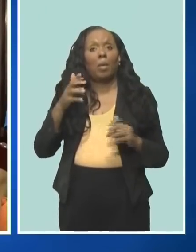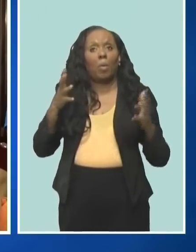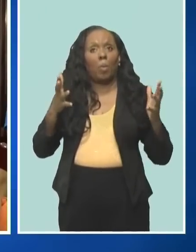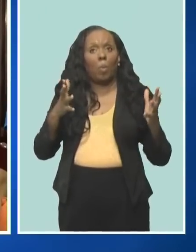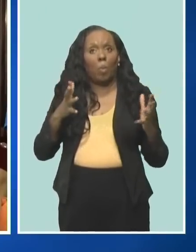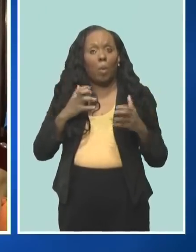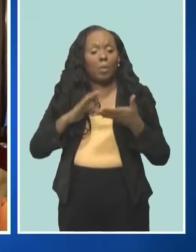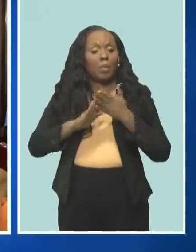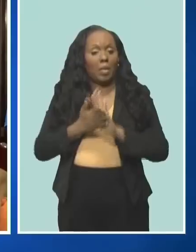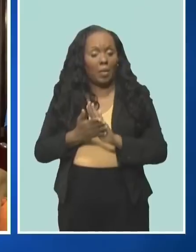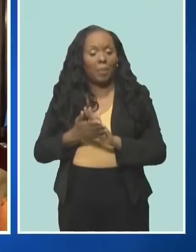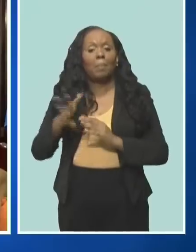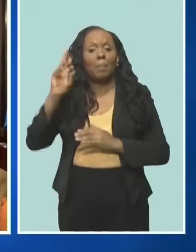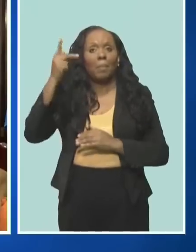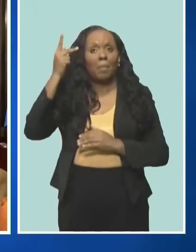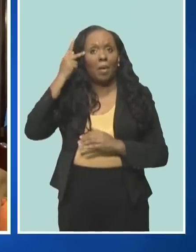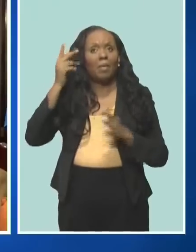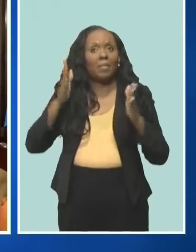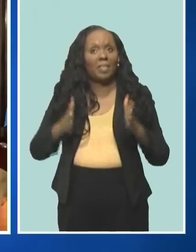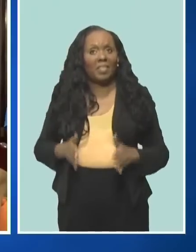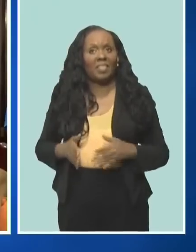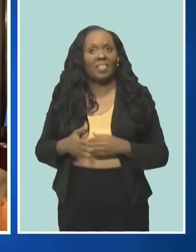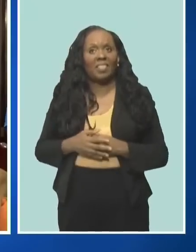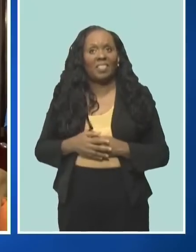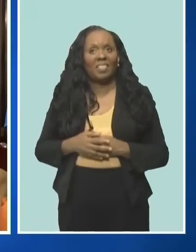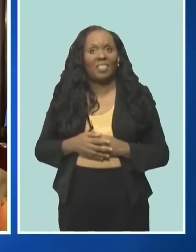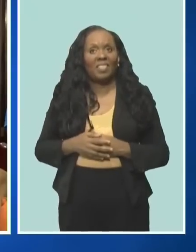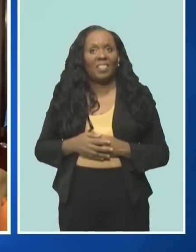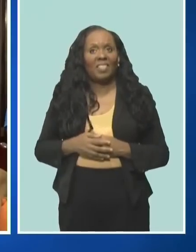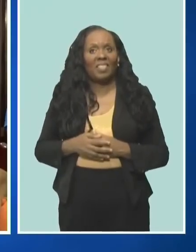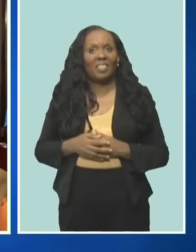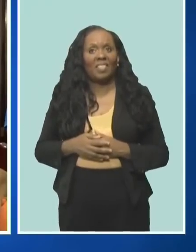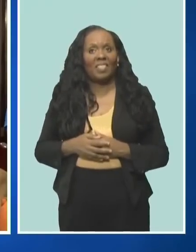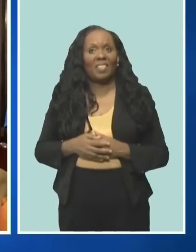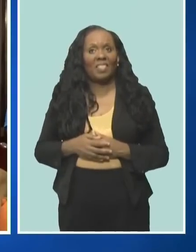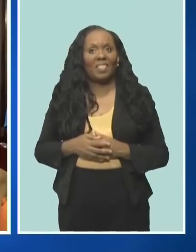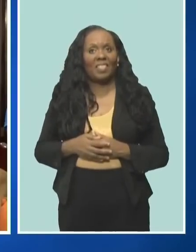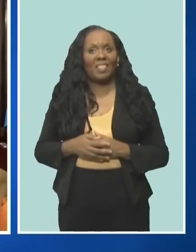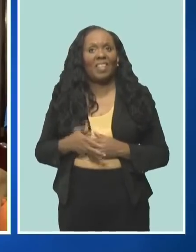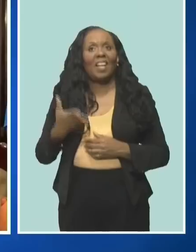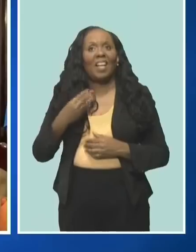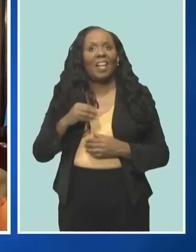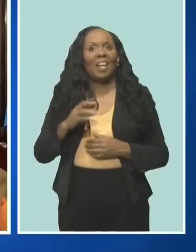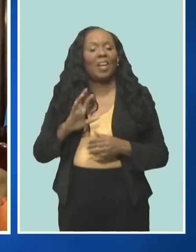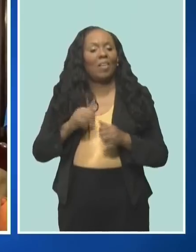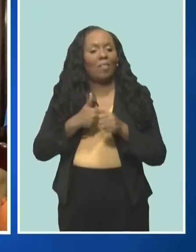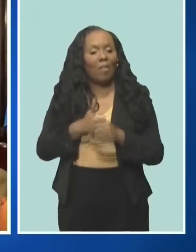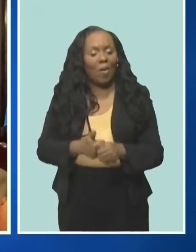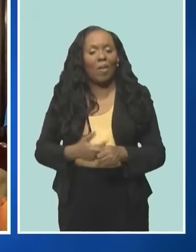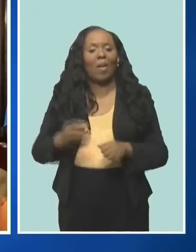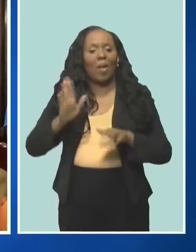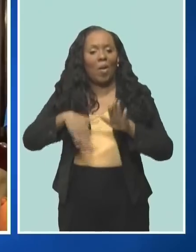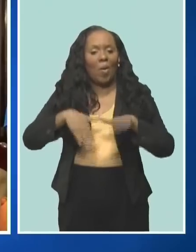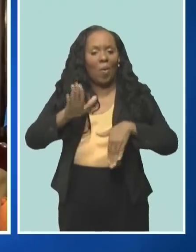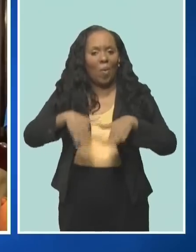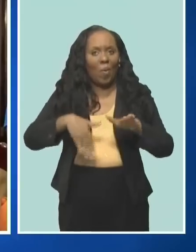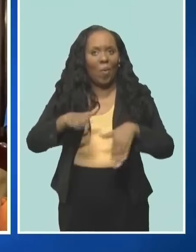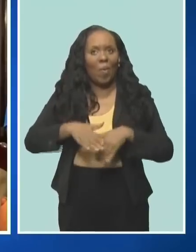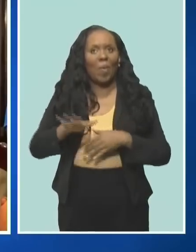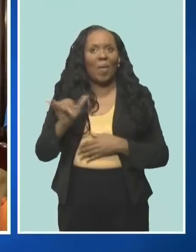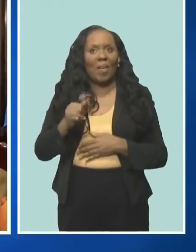a parliamentarian. A parliamentarian. And then fall. And walk. I fall and walk in the footsteps of